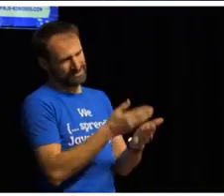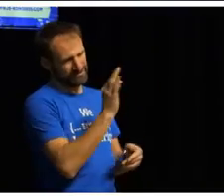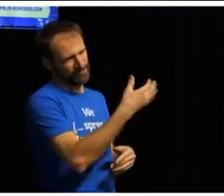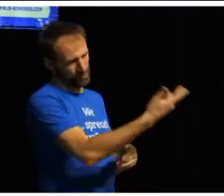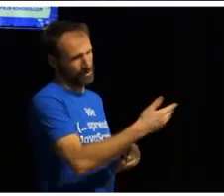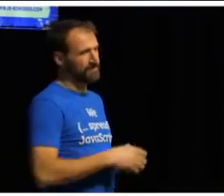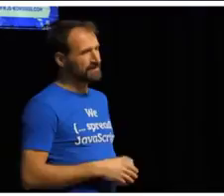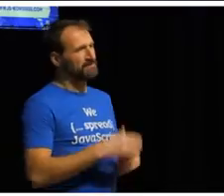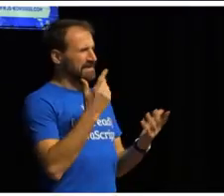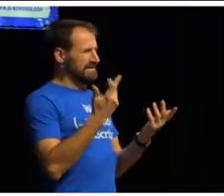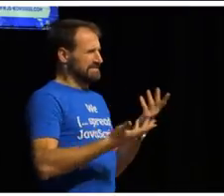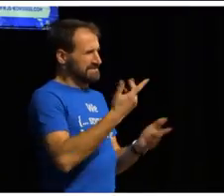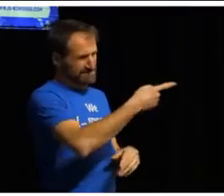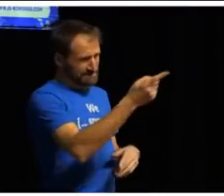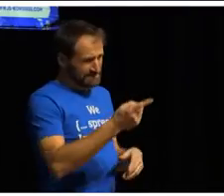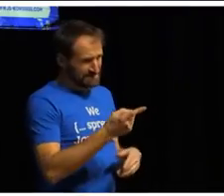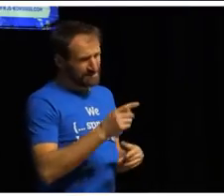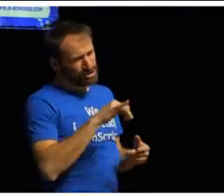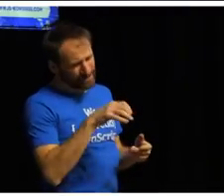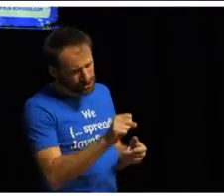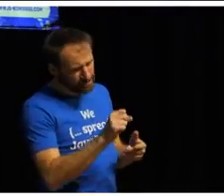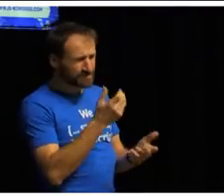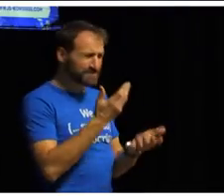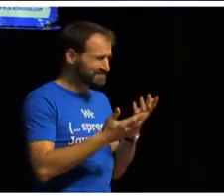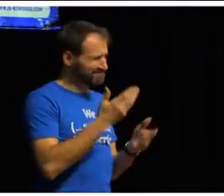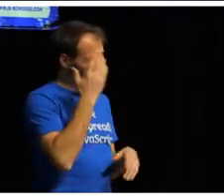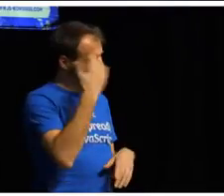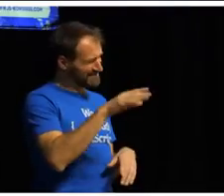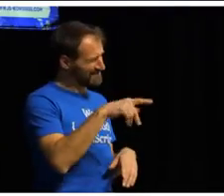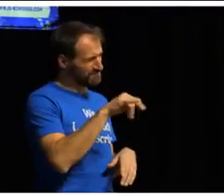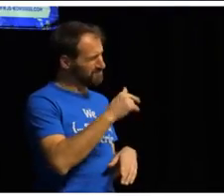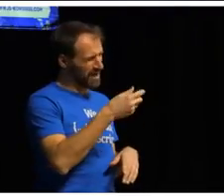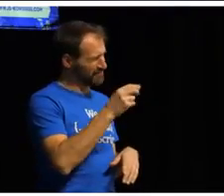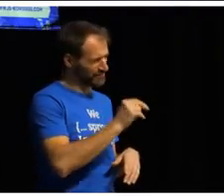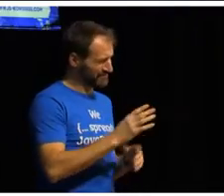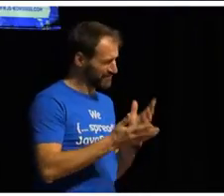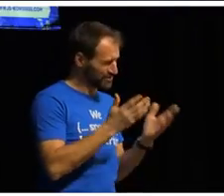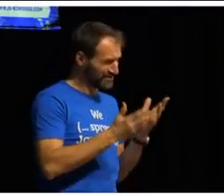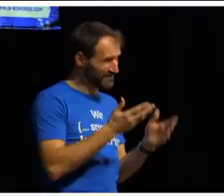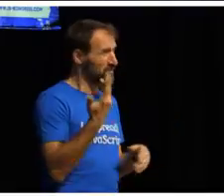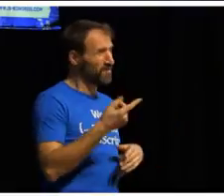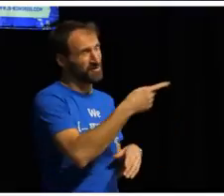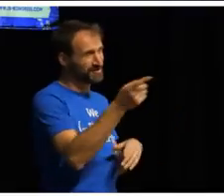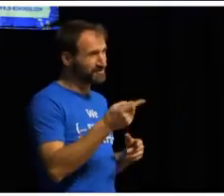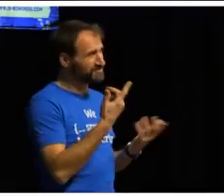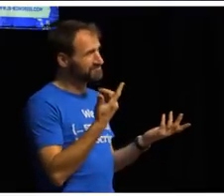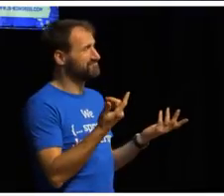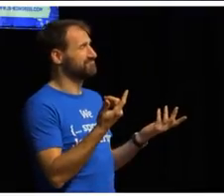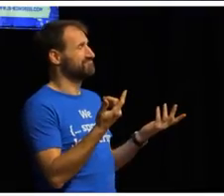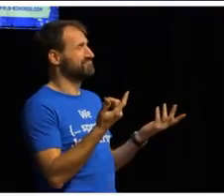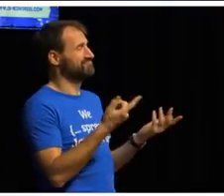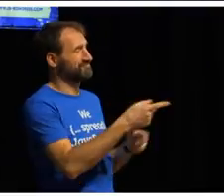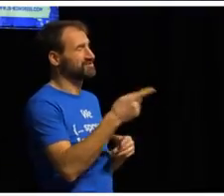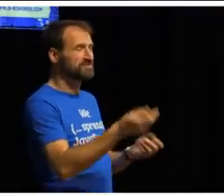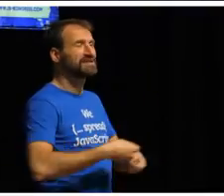familiar with Python or even R, or it might be the only language that's around when you deploy things, because you just have the browser.